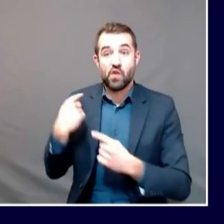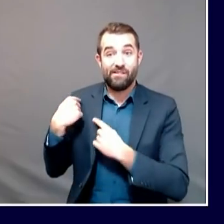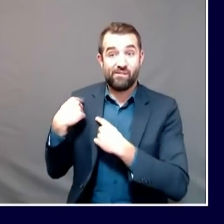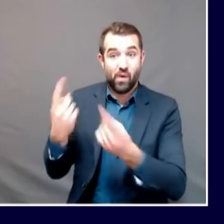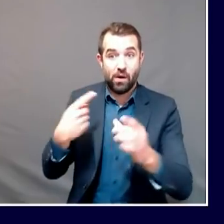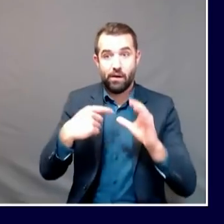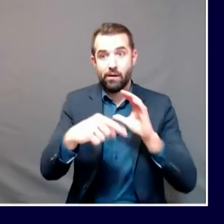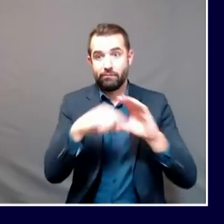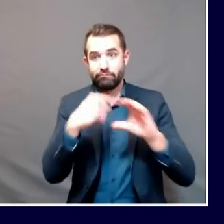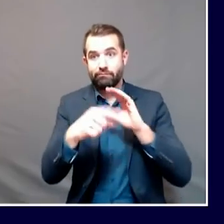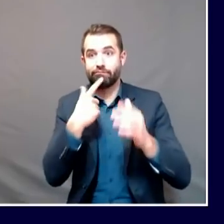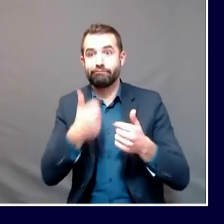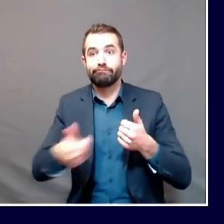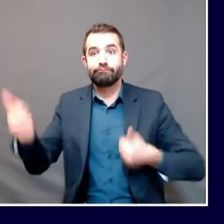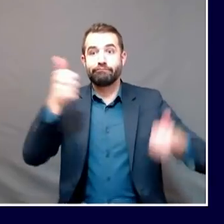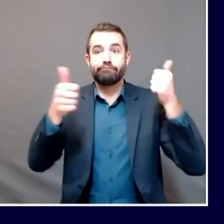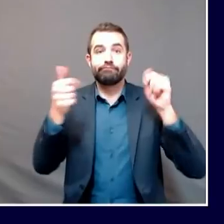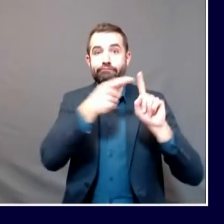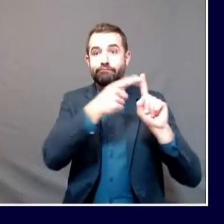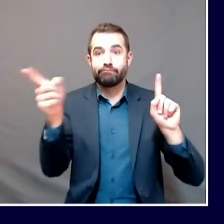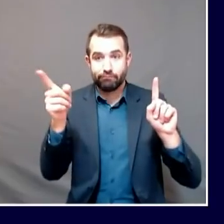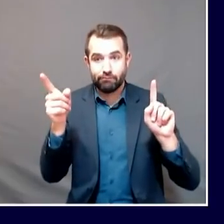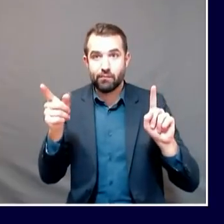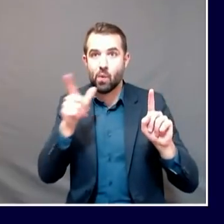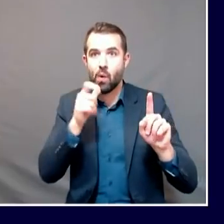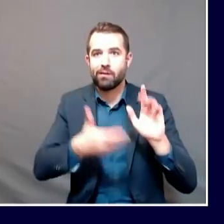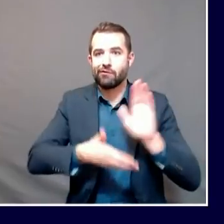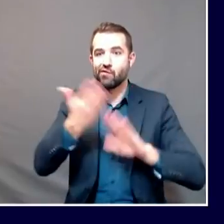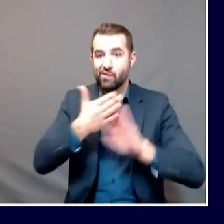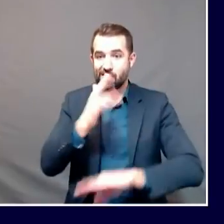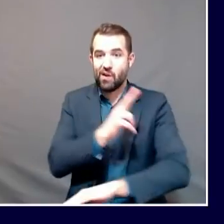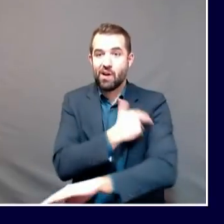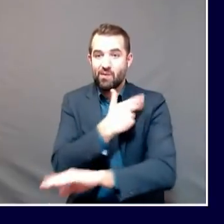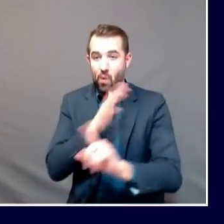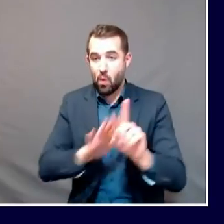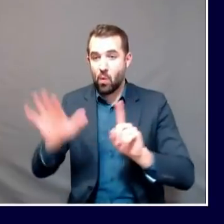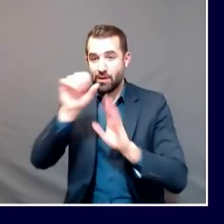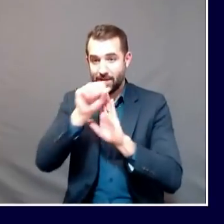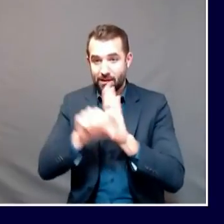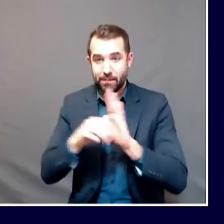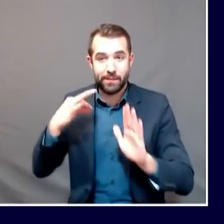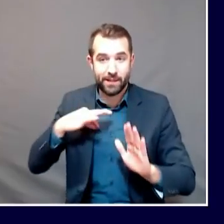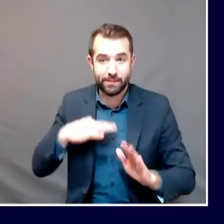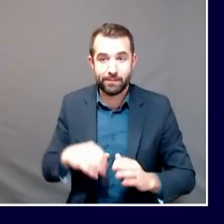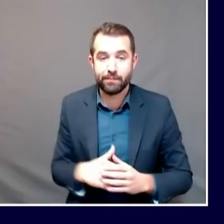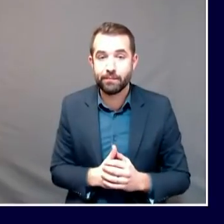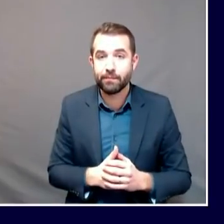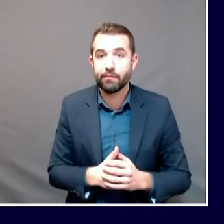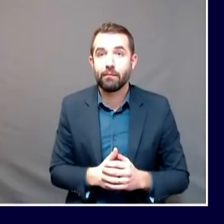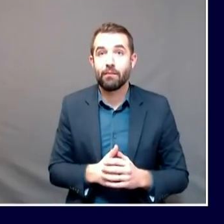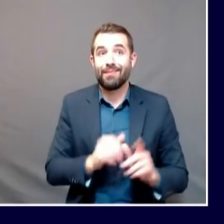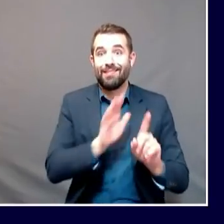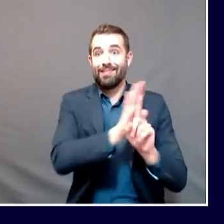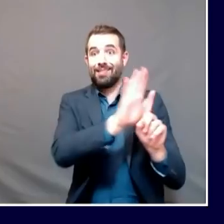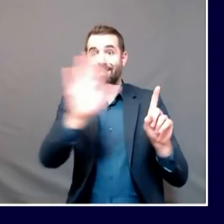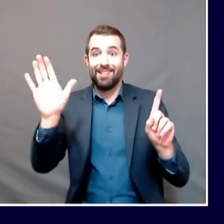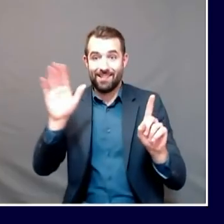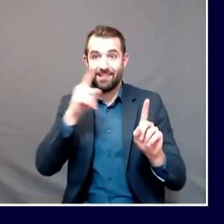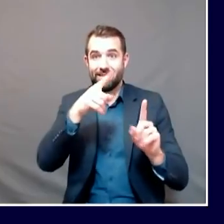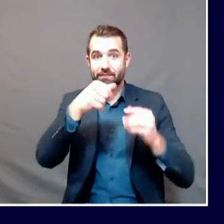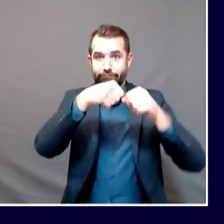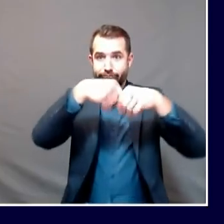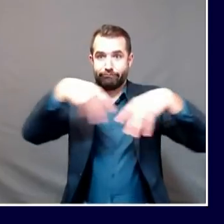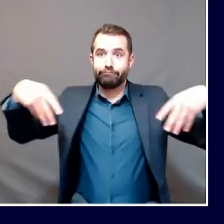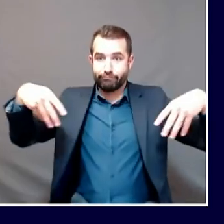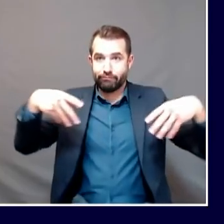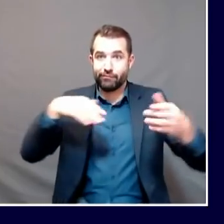medical officers across the state, demand among healthcare providers for the COVID vaccine has been very high.